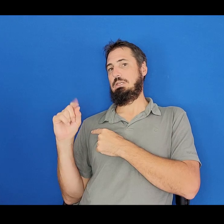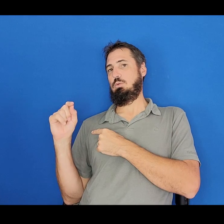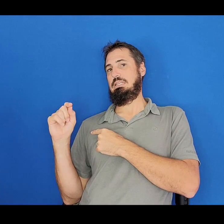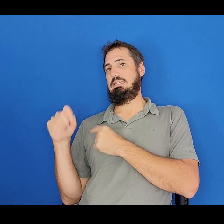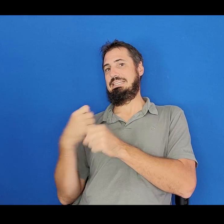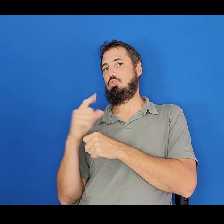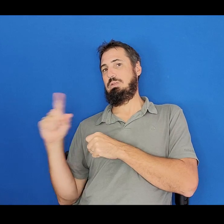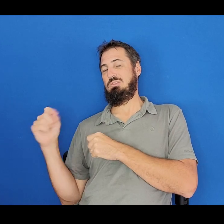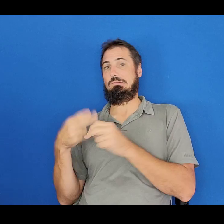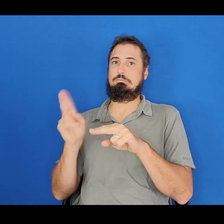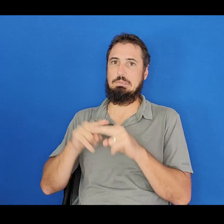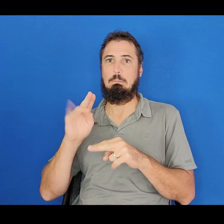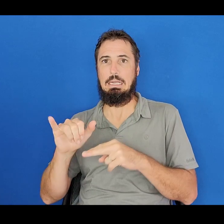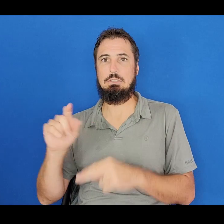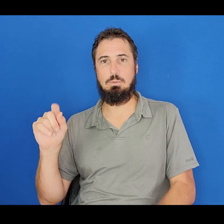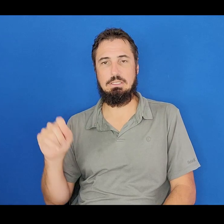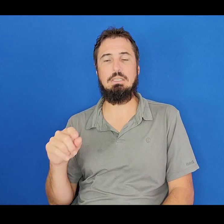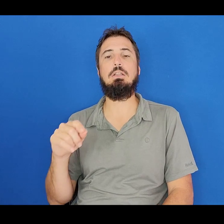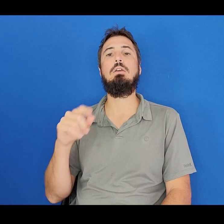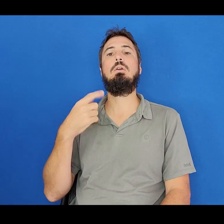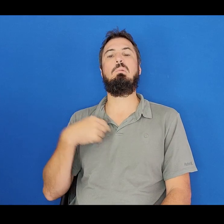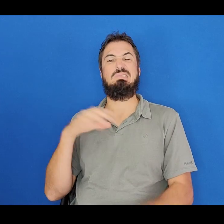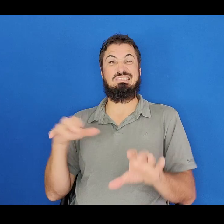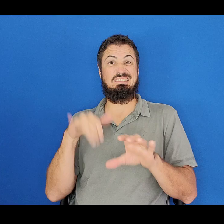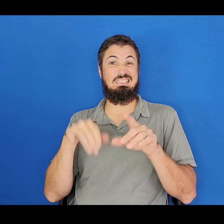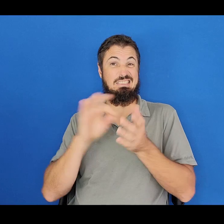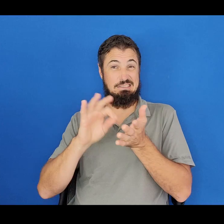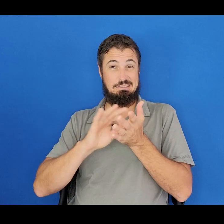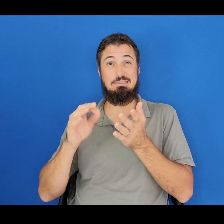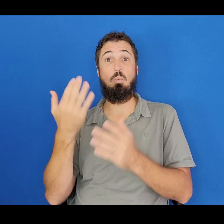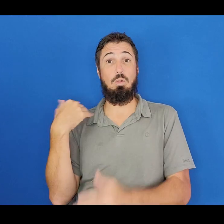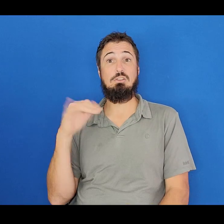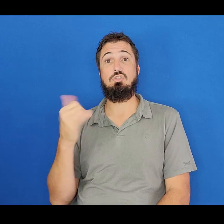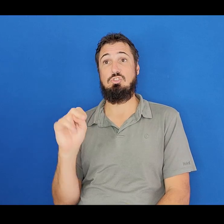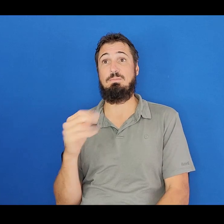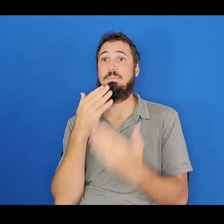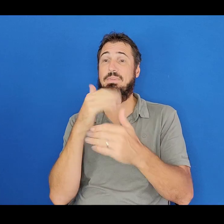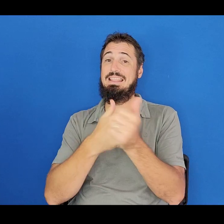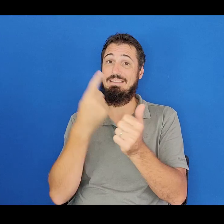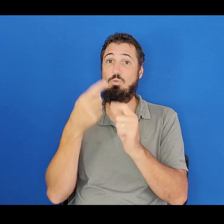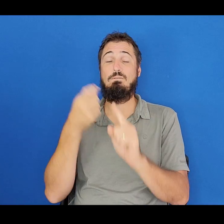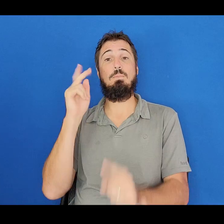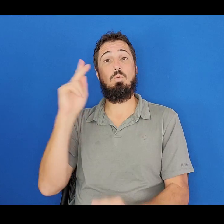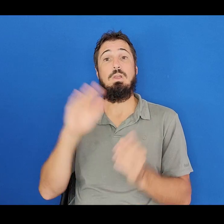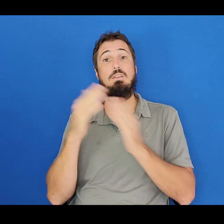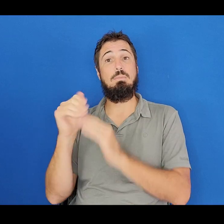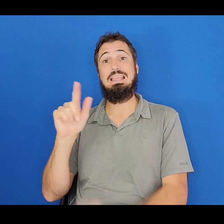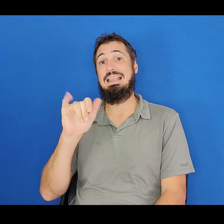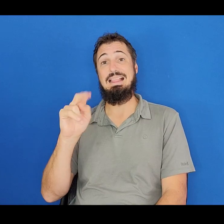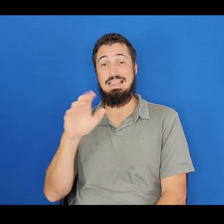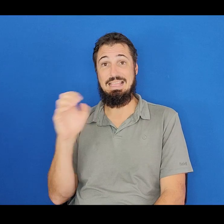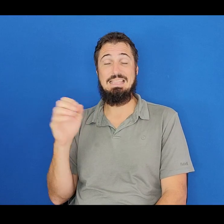2020. This year's point-in-time count was conducted in January. Thank you to everyone at the Kauai Community Alliance